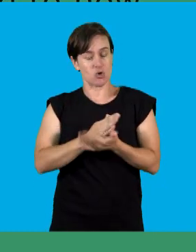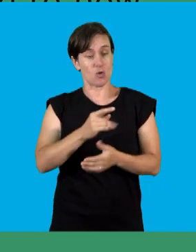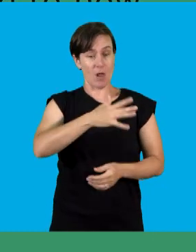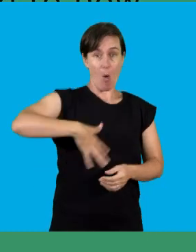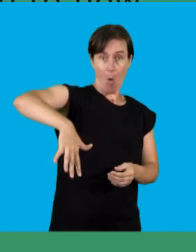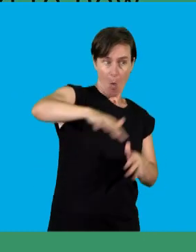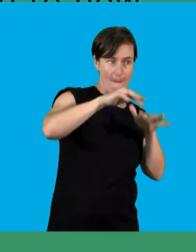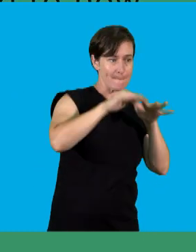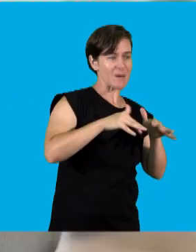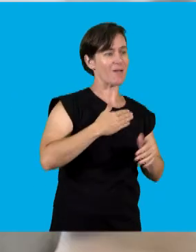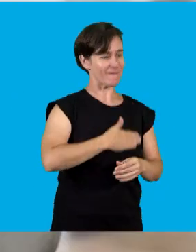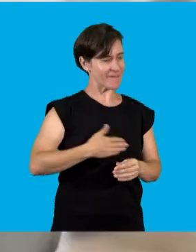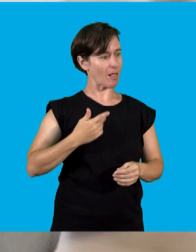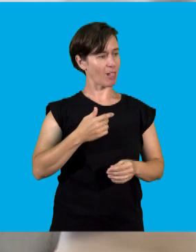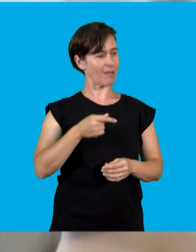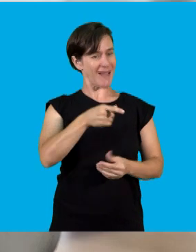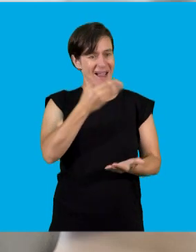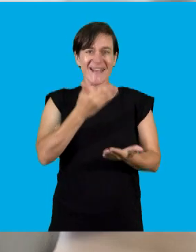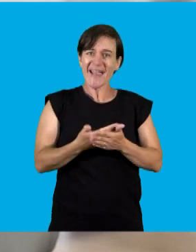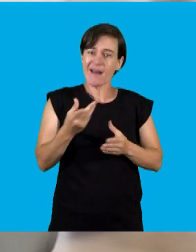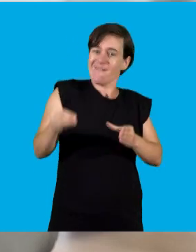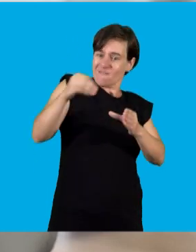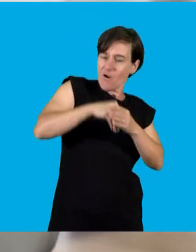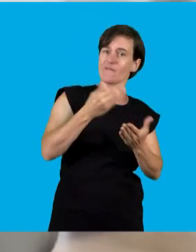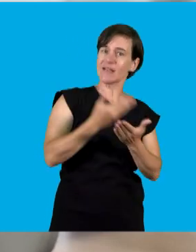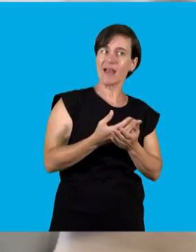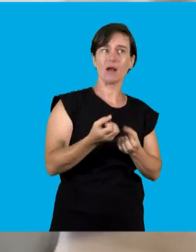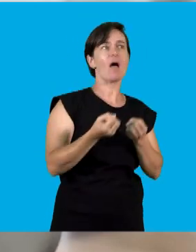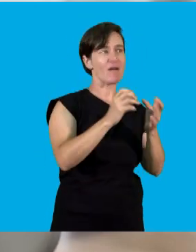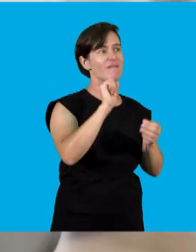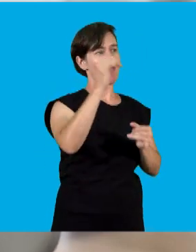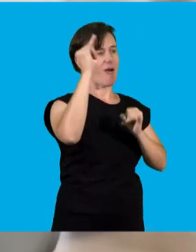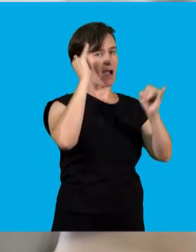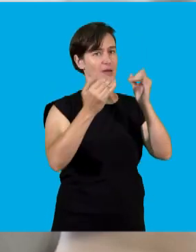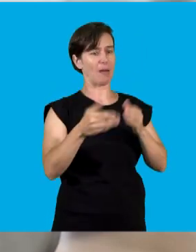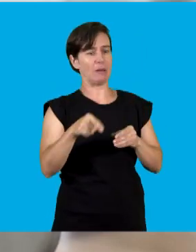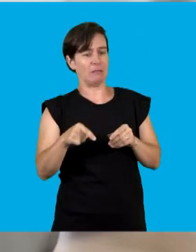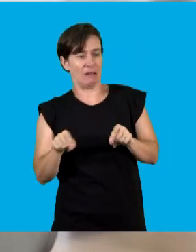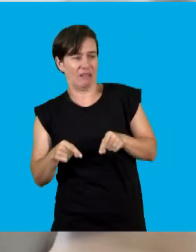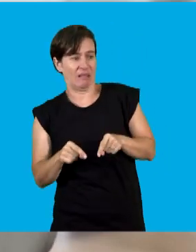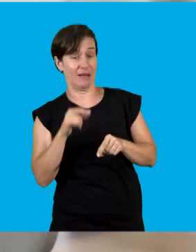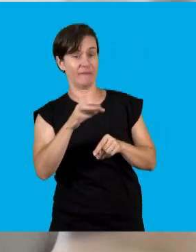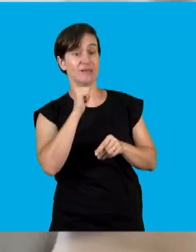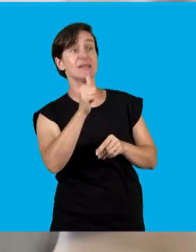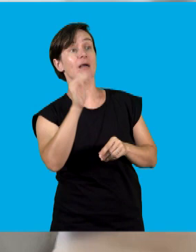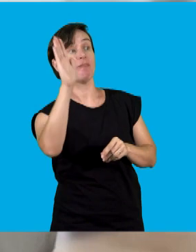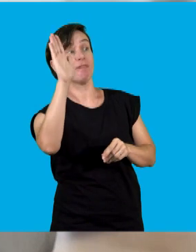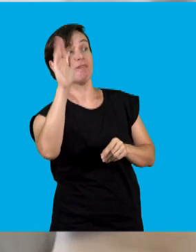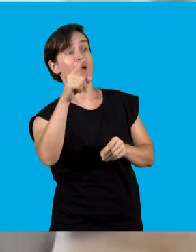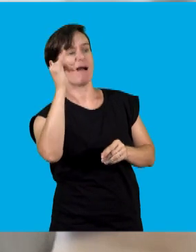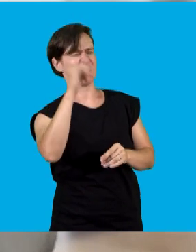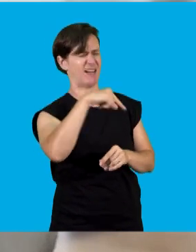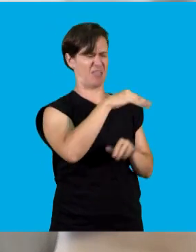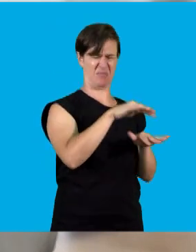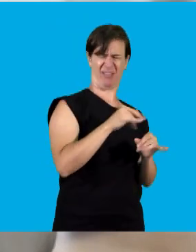empowers people to come up with ideas, because they know that no one is going to criticize their suggestions, meaning all the suggestions are